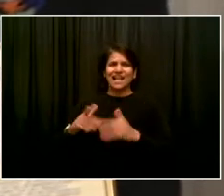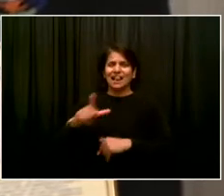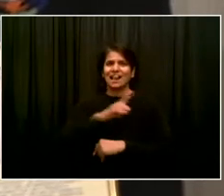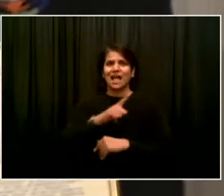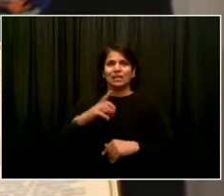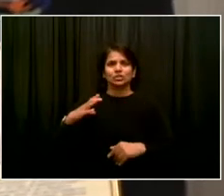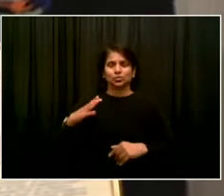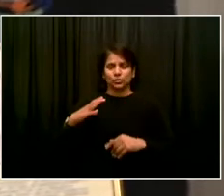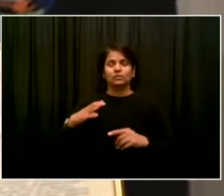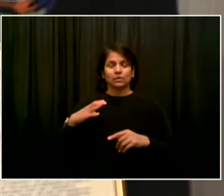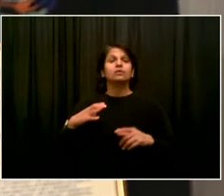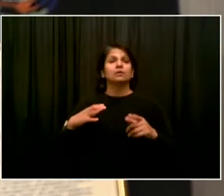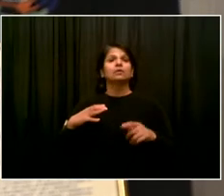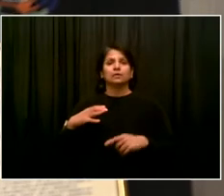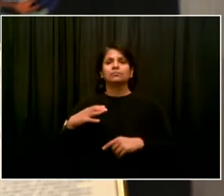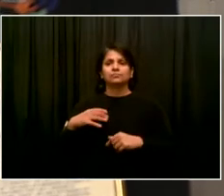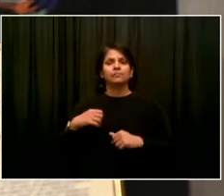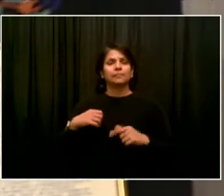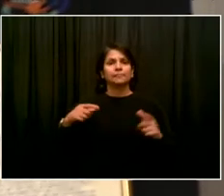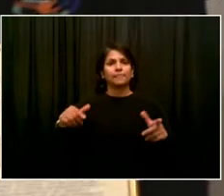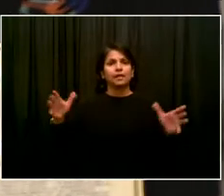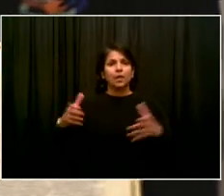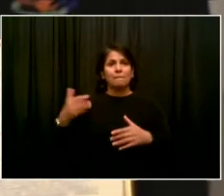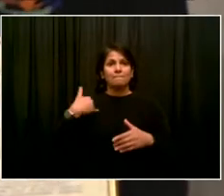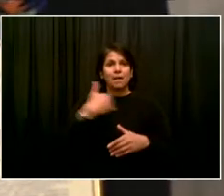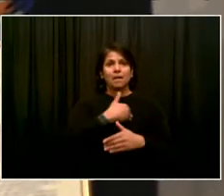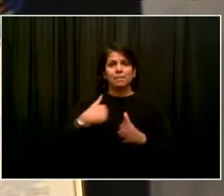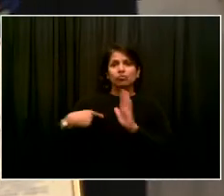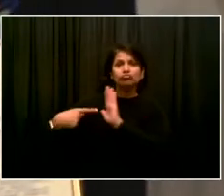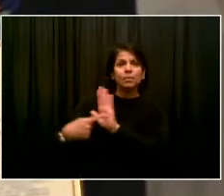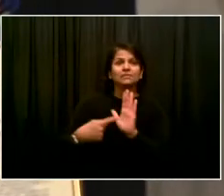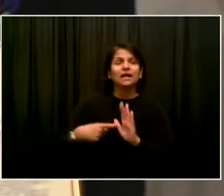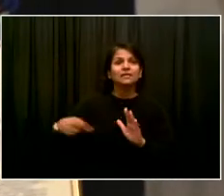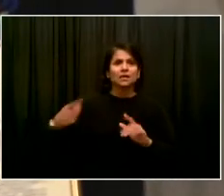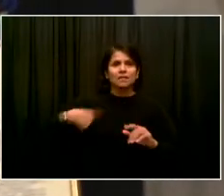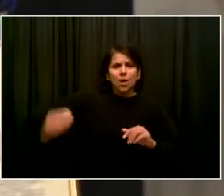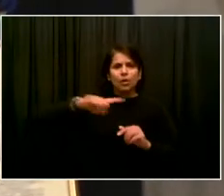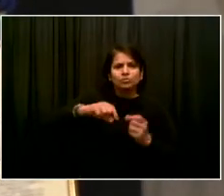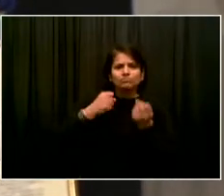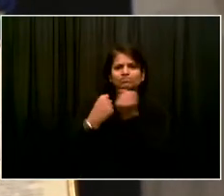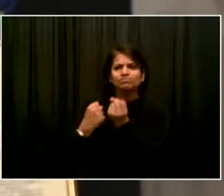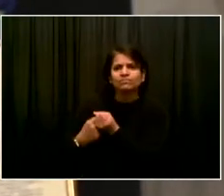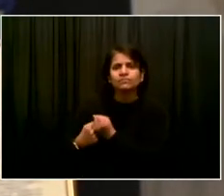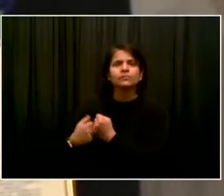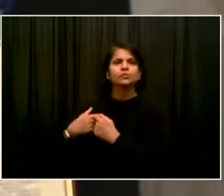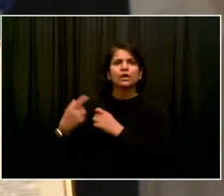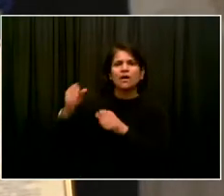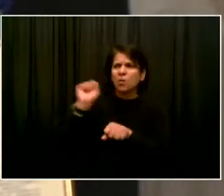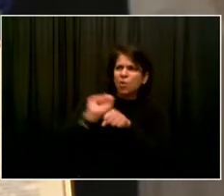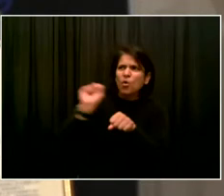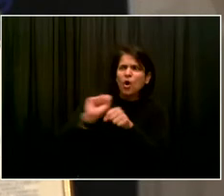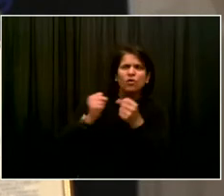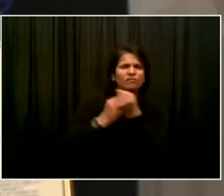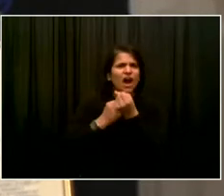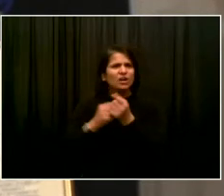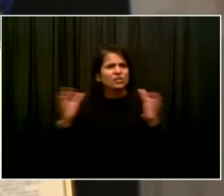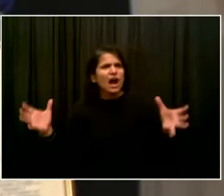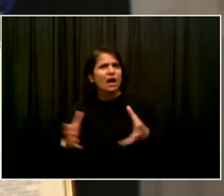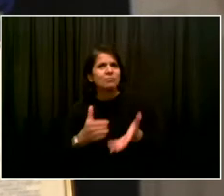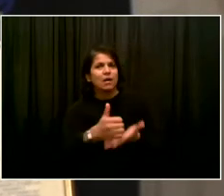without their support, without their dedication to us, we would also not be here today. So thank you to all the elected